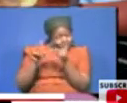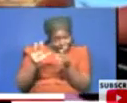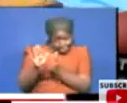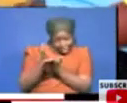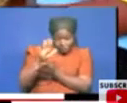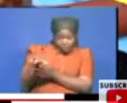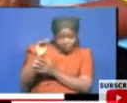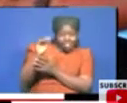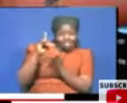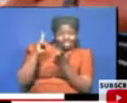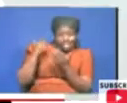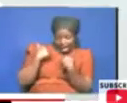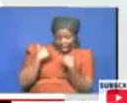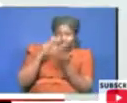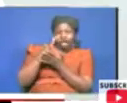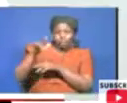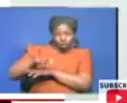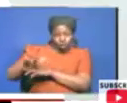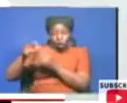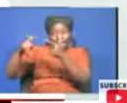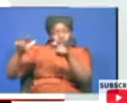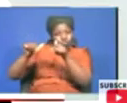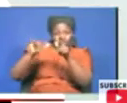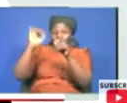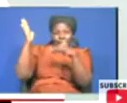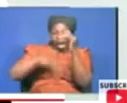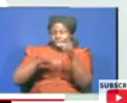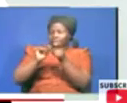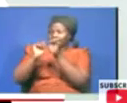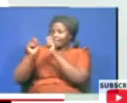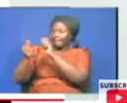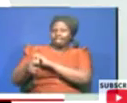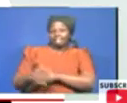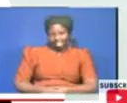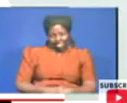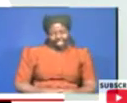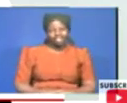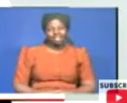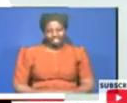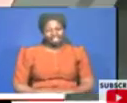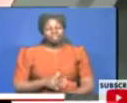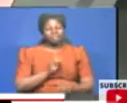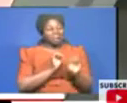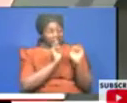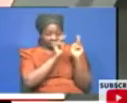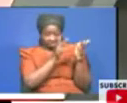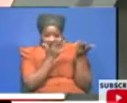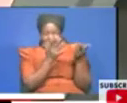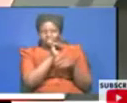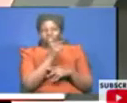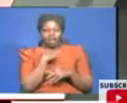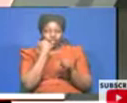have some local languages which you cannot manage to change. Okay. Yes. Okay. And you've worked